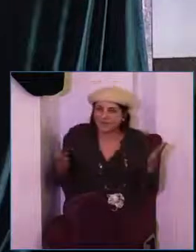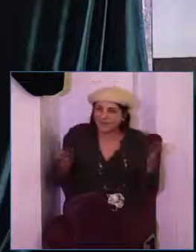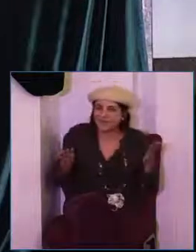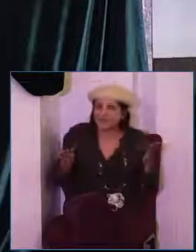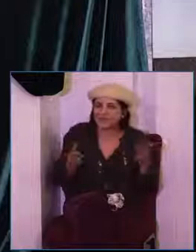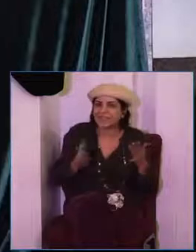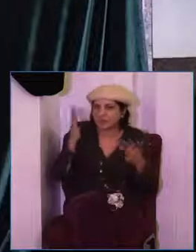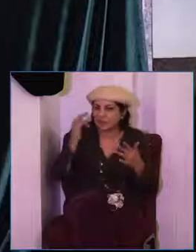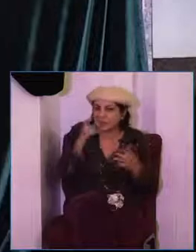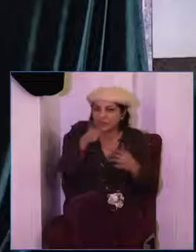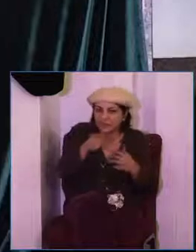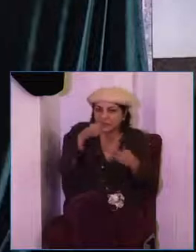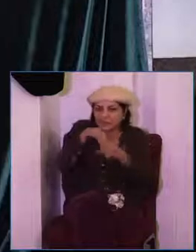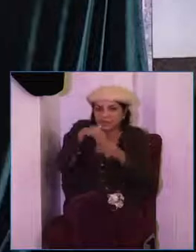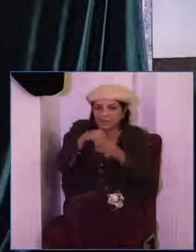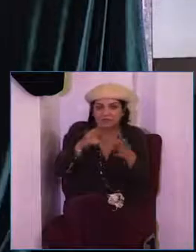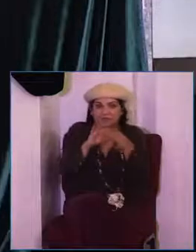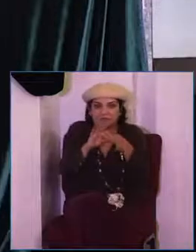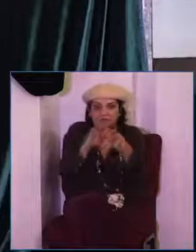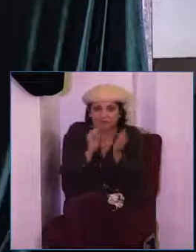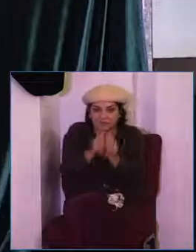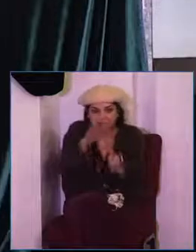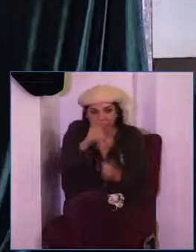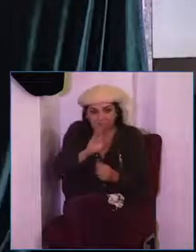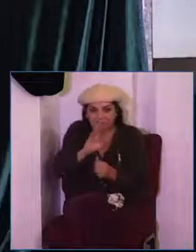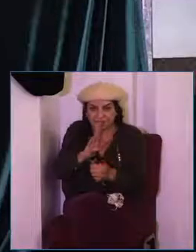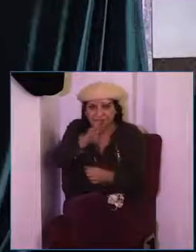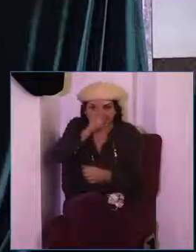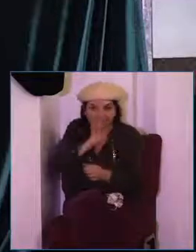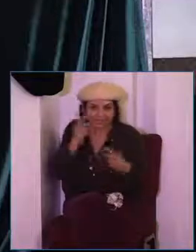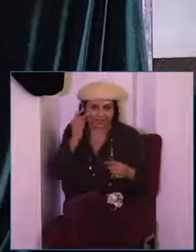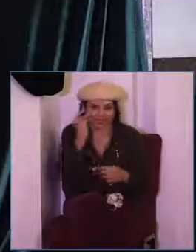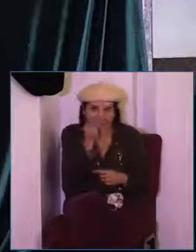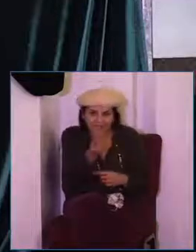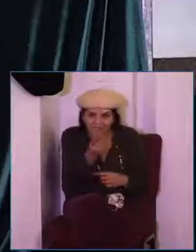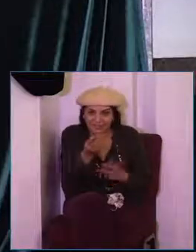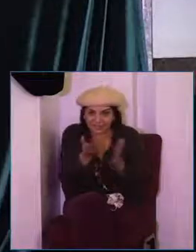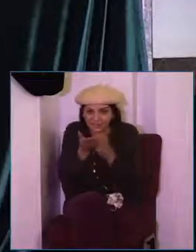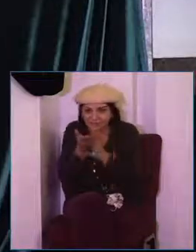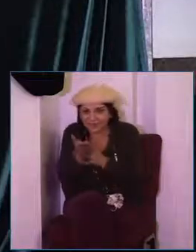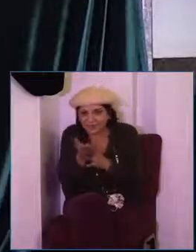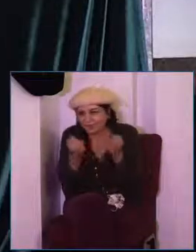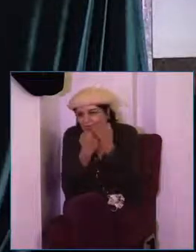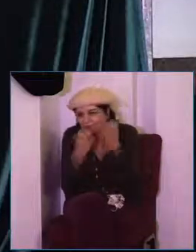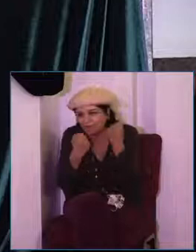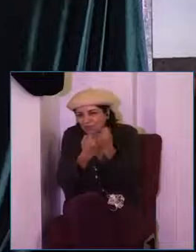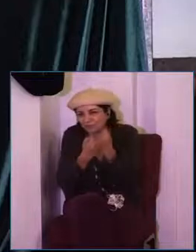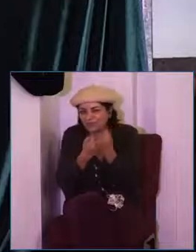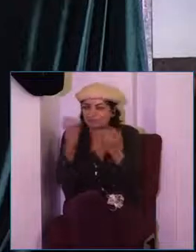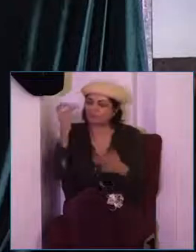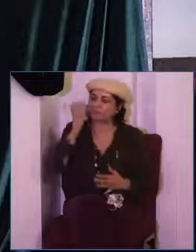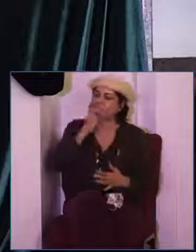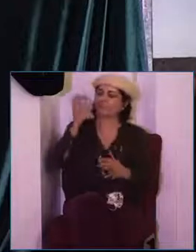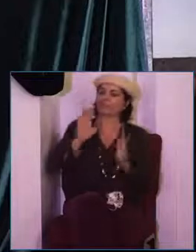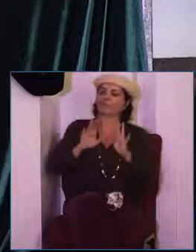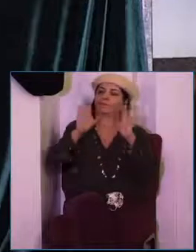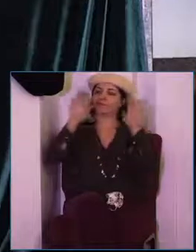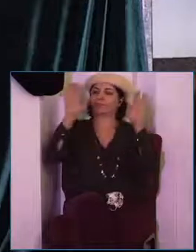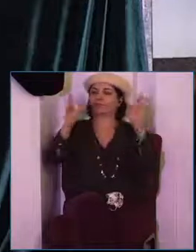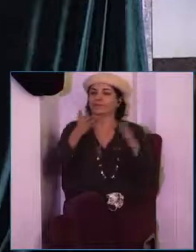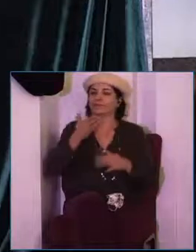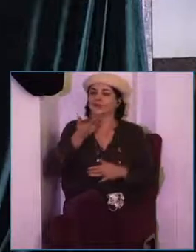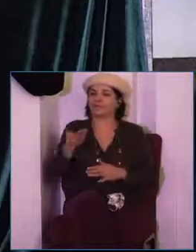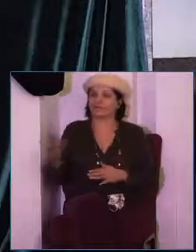are in relationship with God, and God is seeing you through this. Oh, what a wonderful thing. I'm